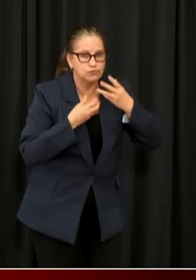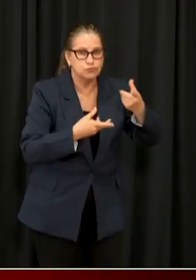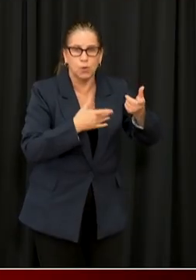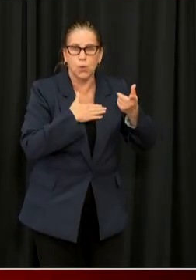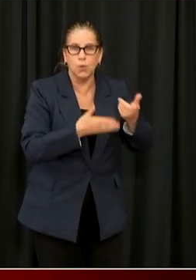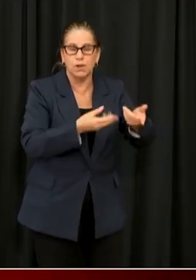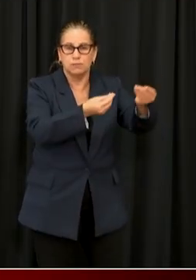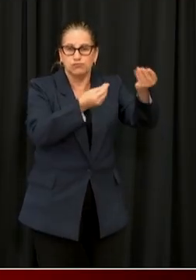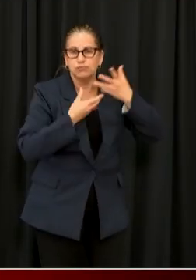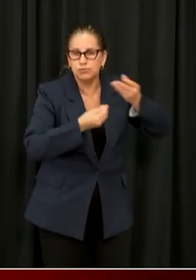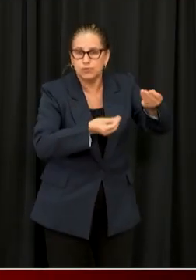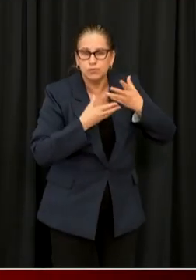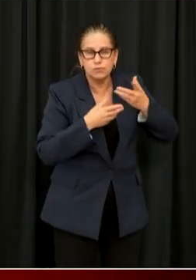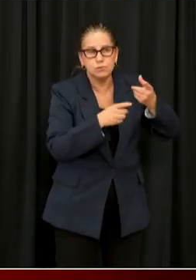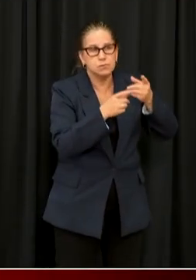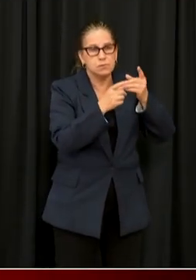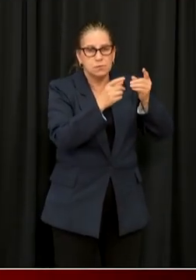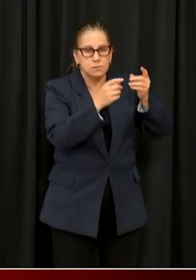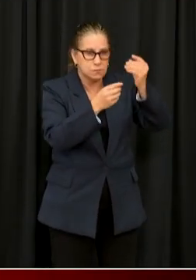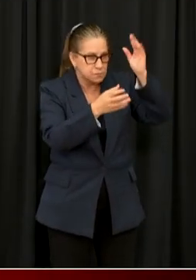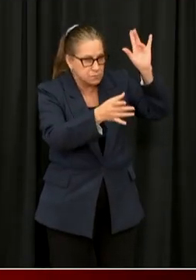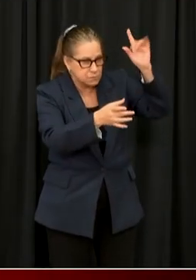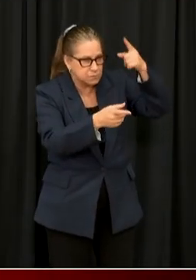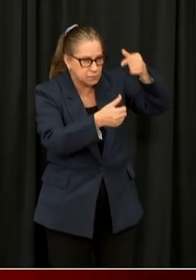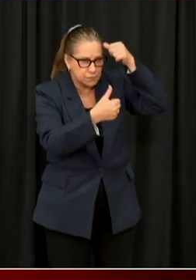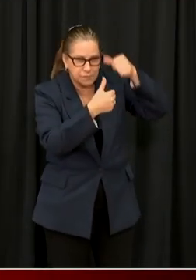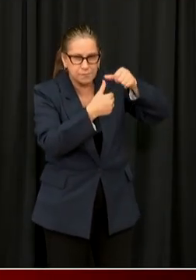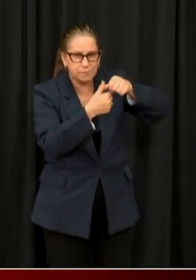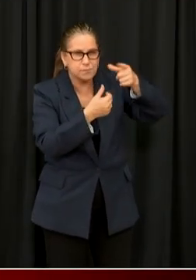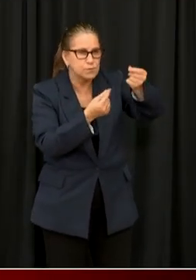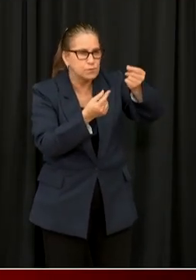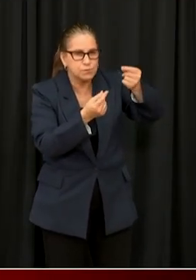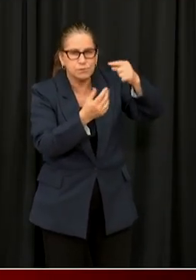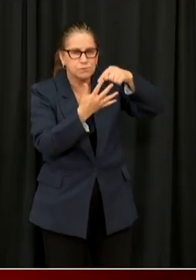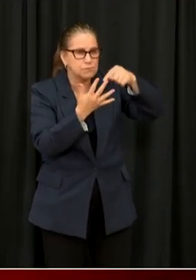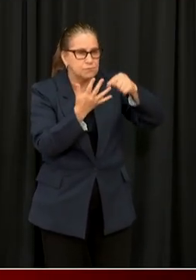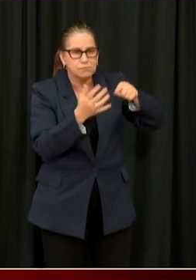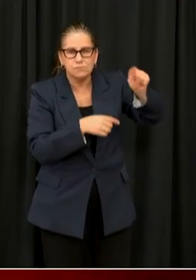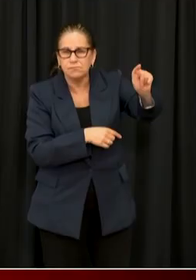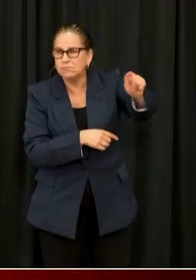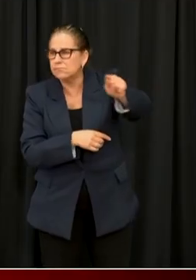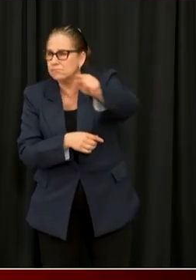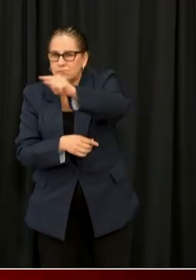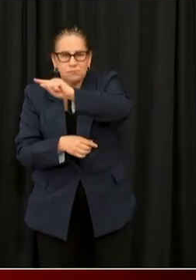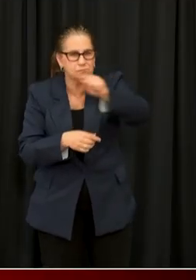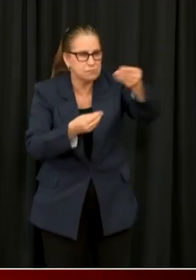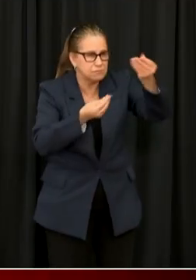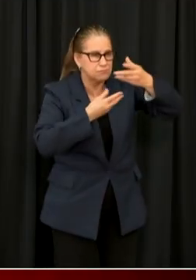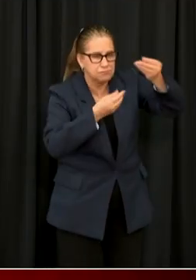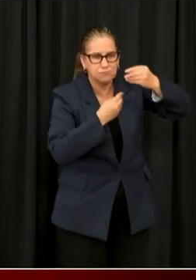some of their activities within like the period of interest that we're looking for, that has been the most important